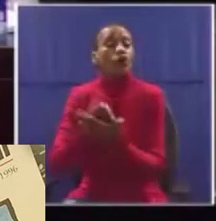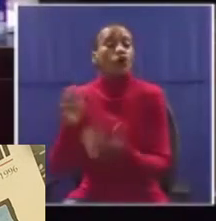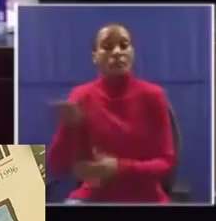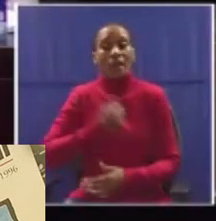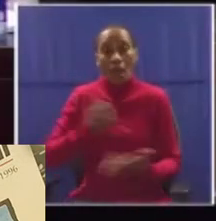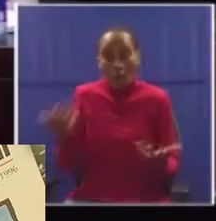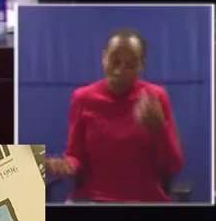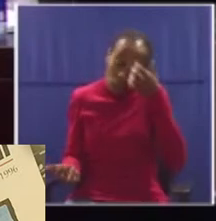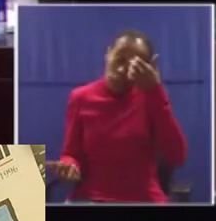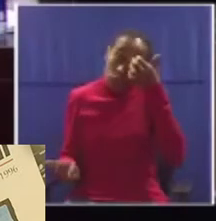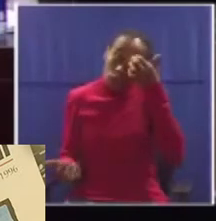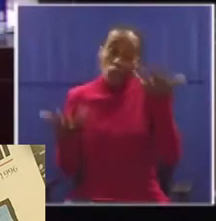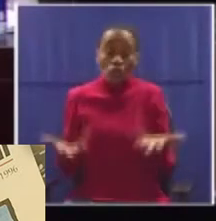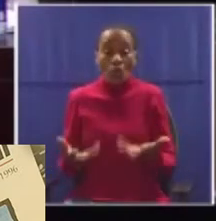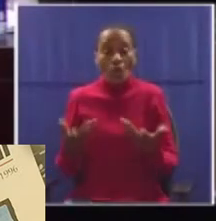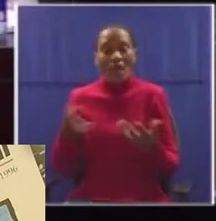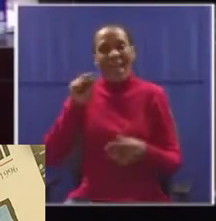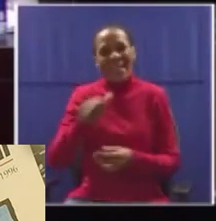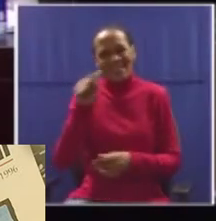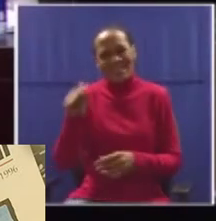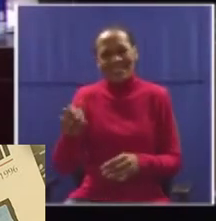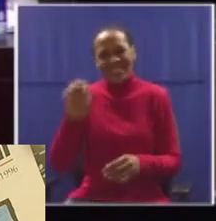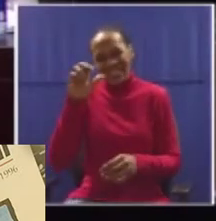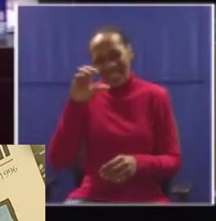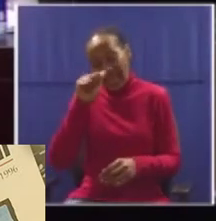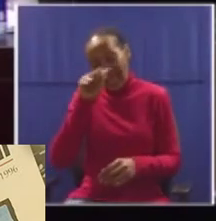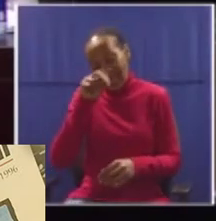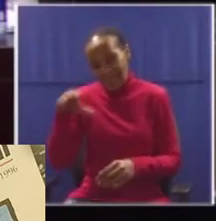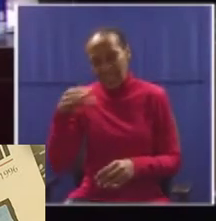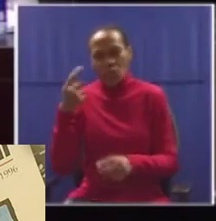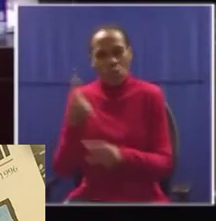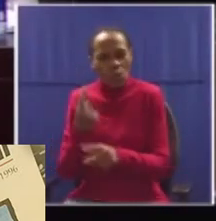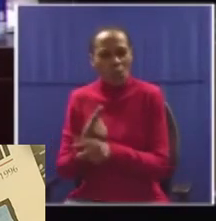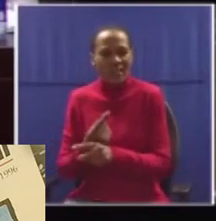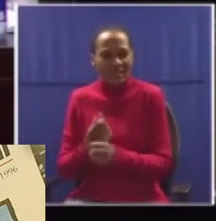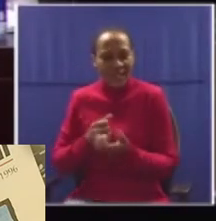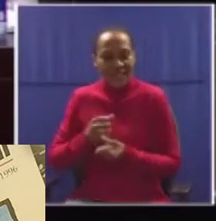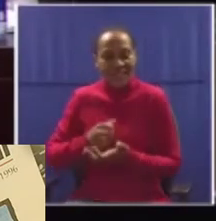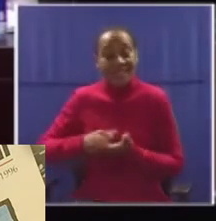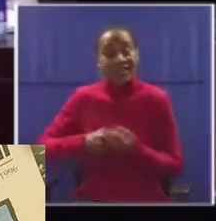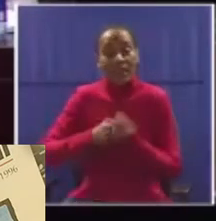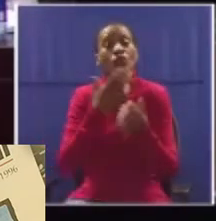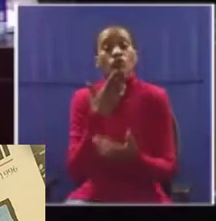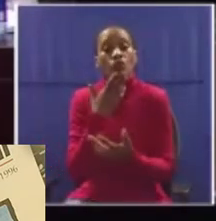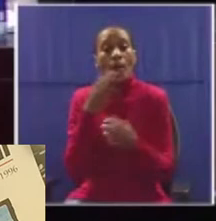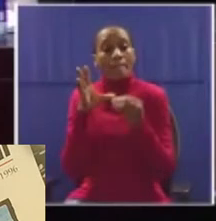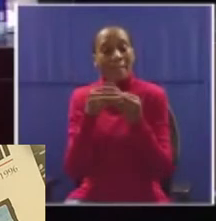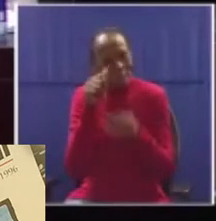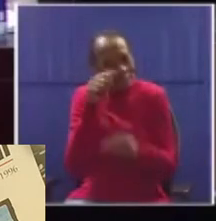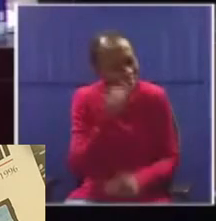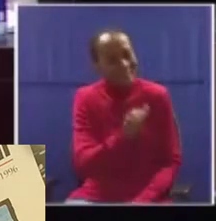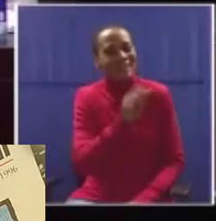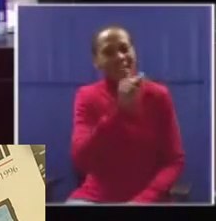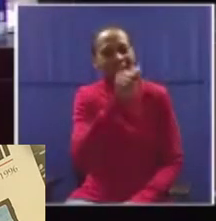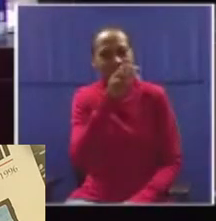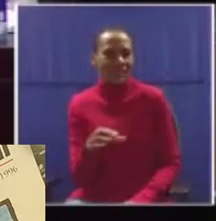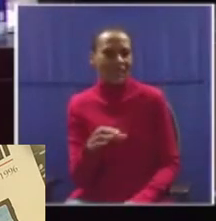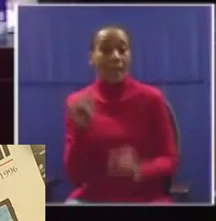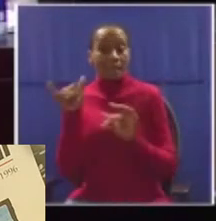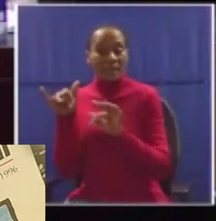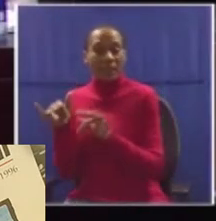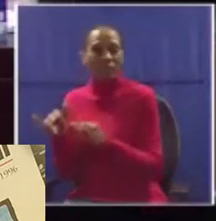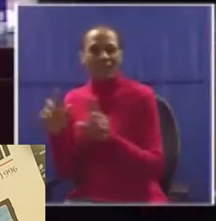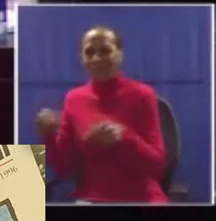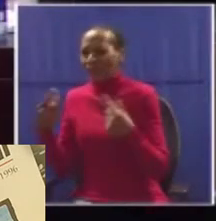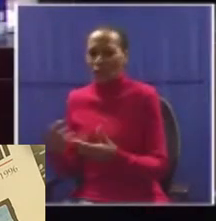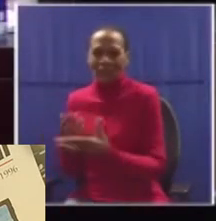rain seeking through a black economic empowerment model that only enriched the political Elite decade a deployment that hollowed out the public sector and